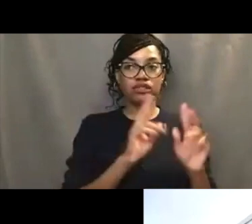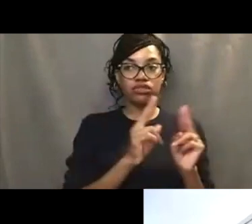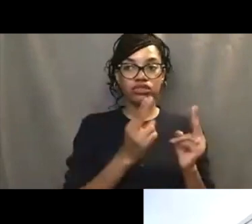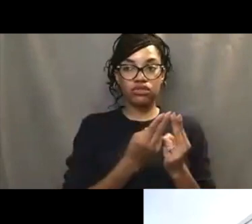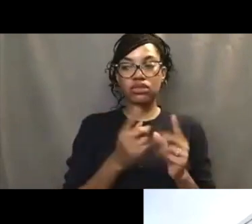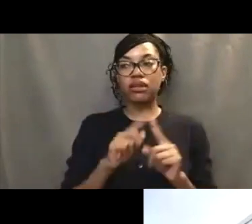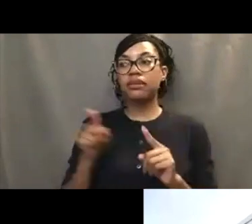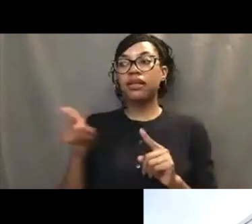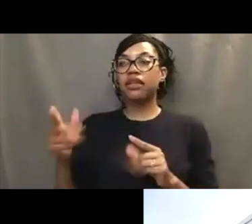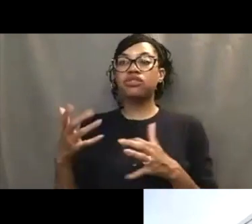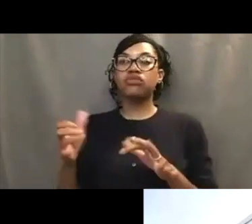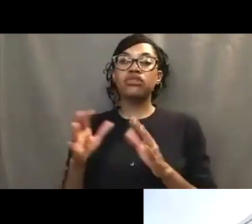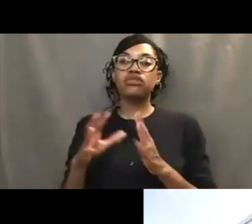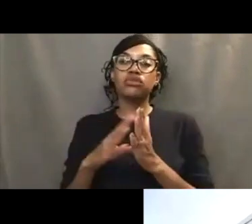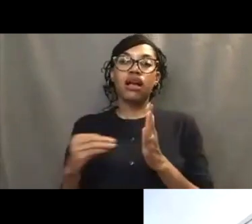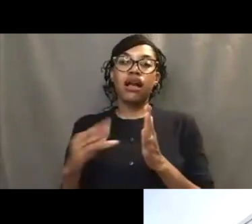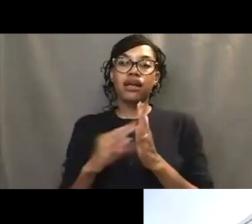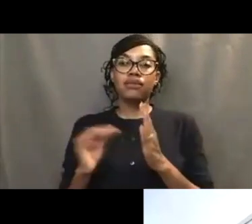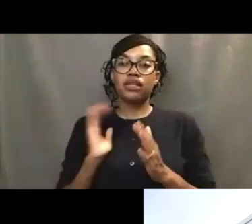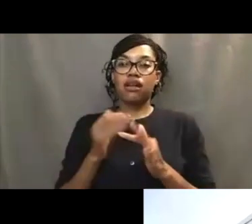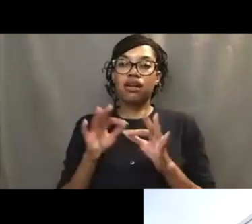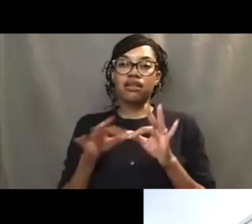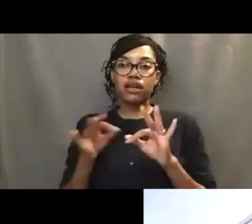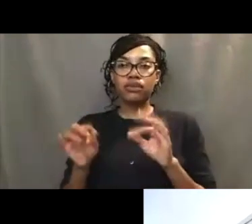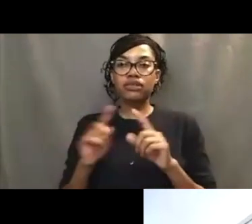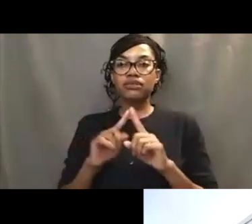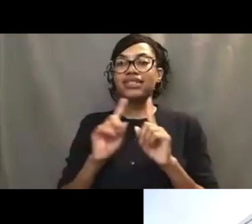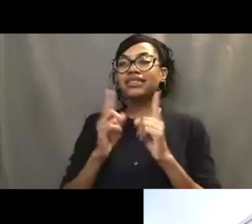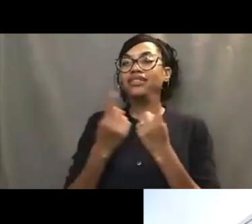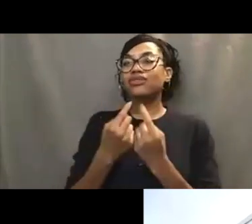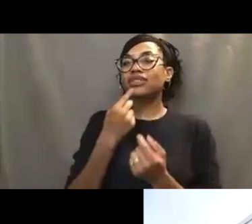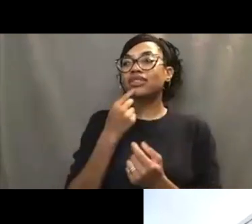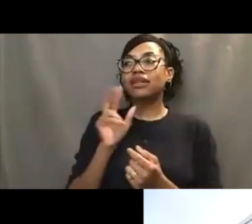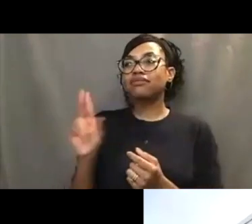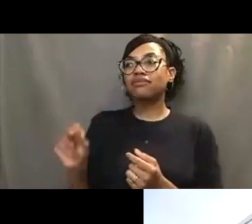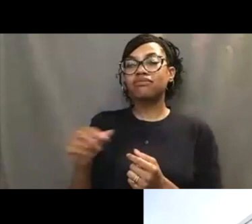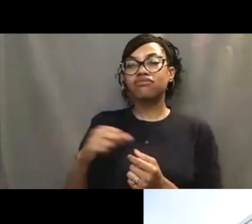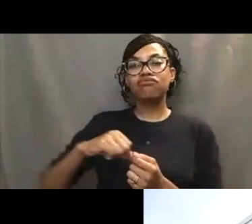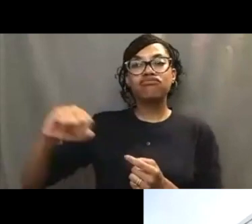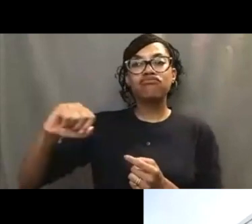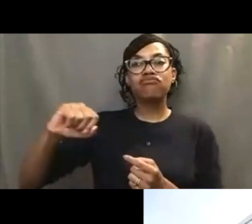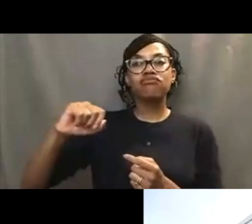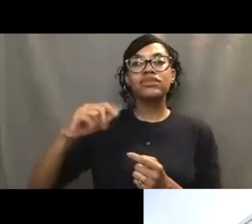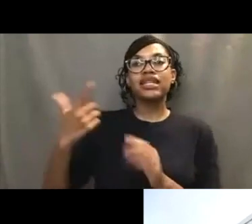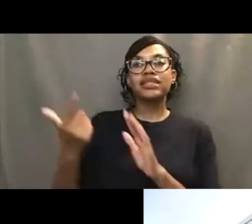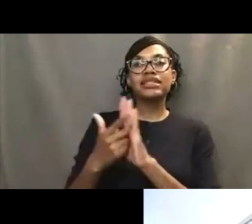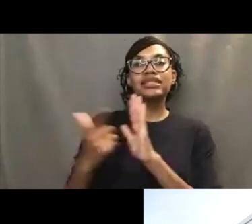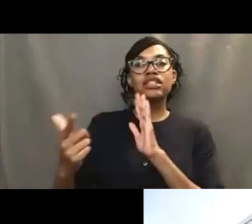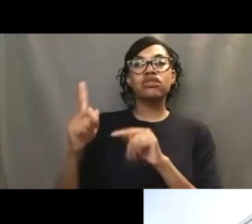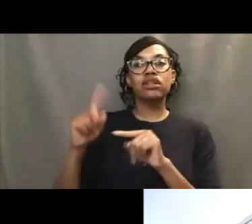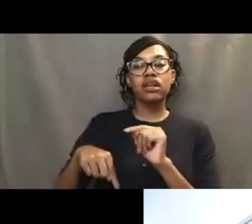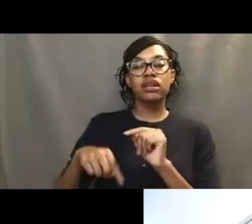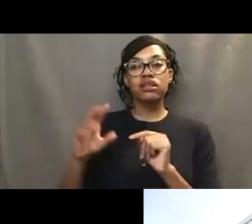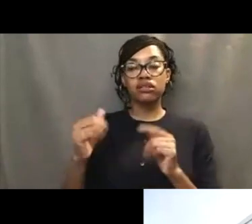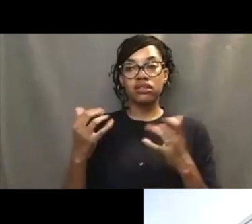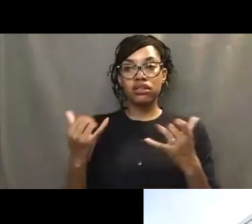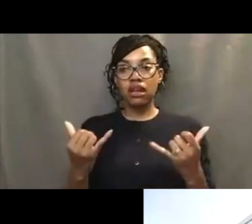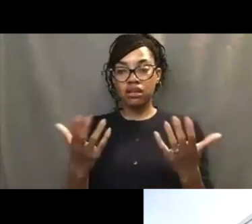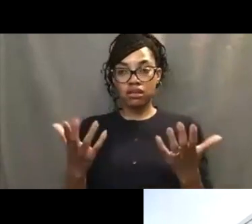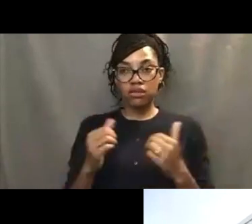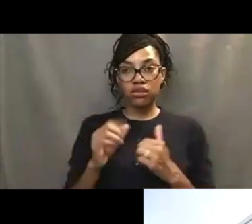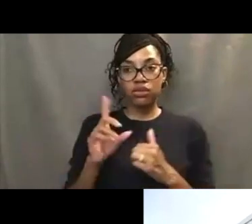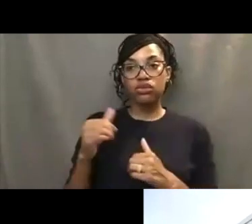offer, but our district is pushing back and saying it's illegal. And the conversation has stopped there. So do you have any tips on